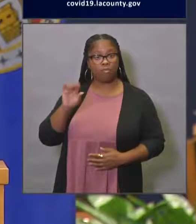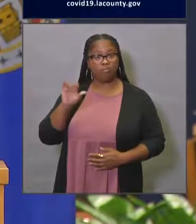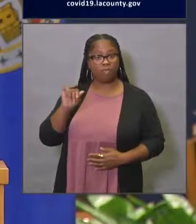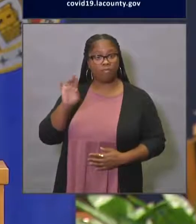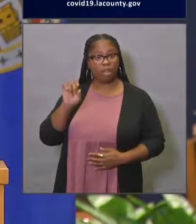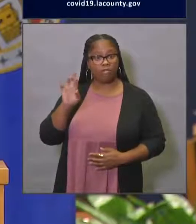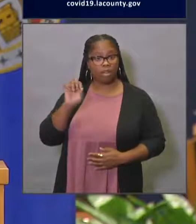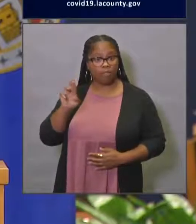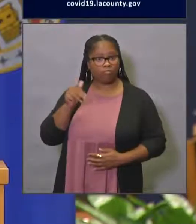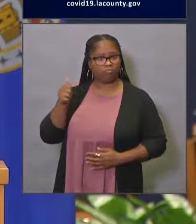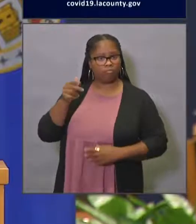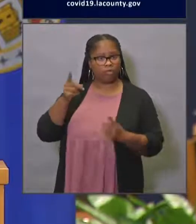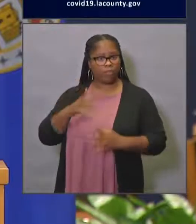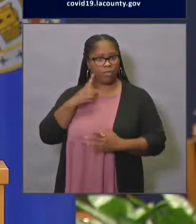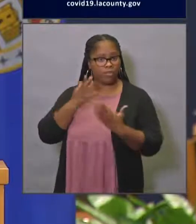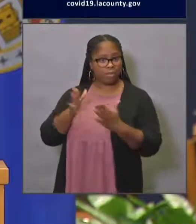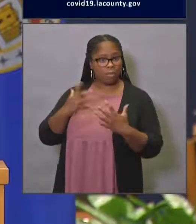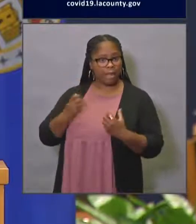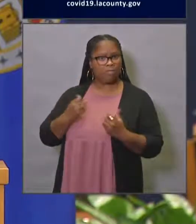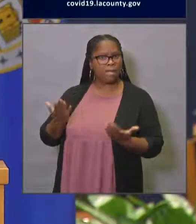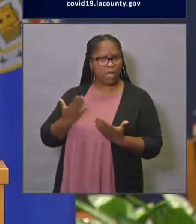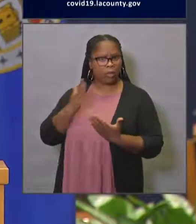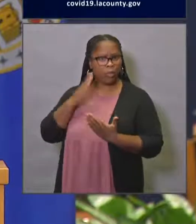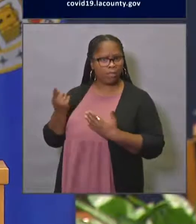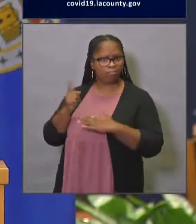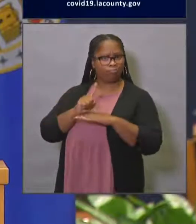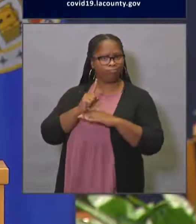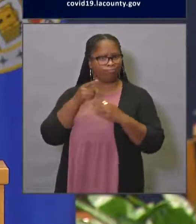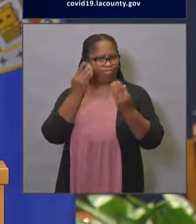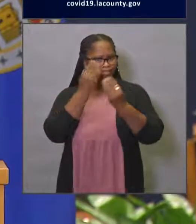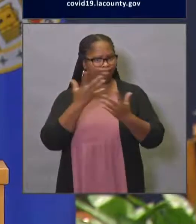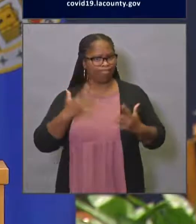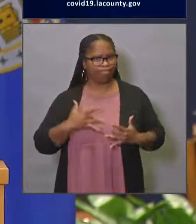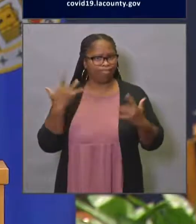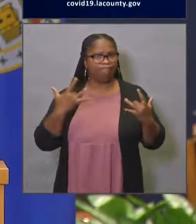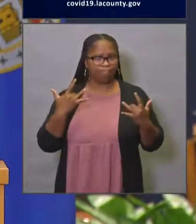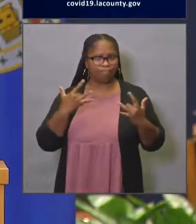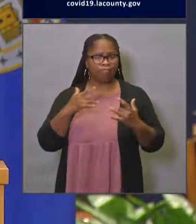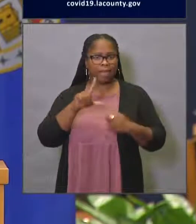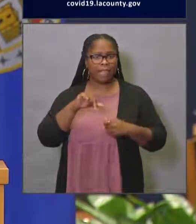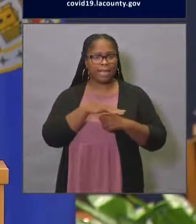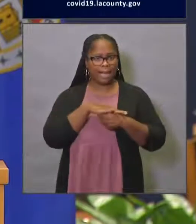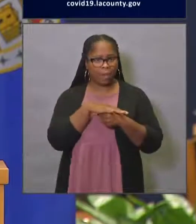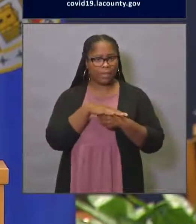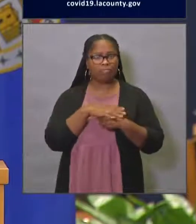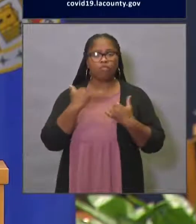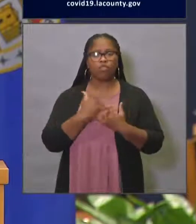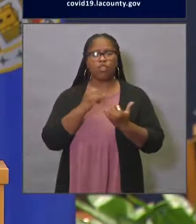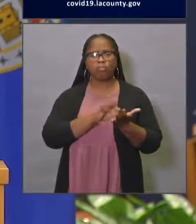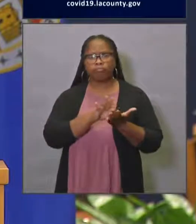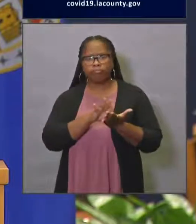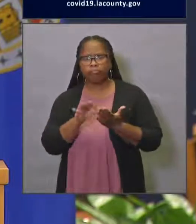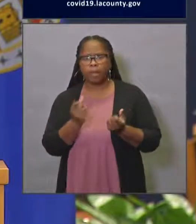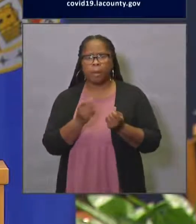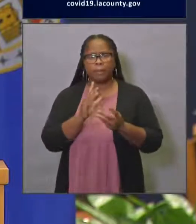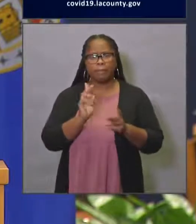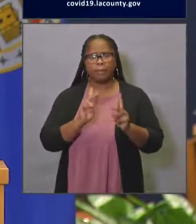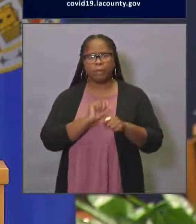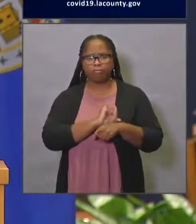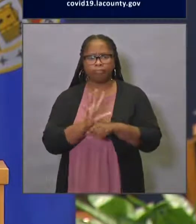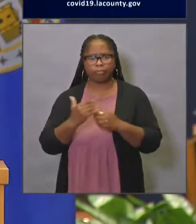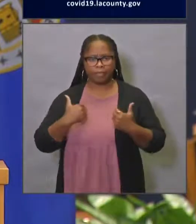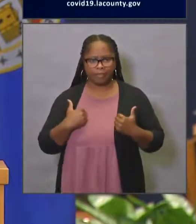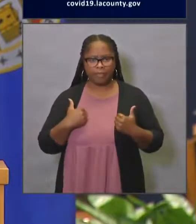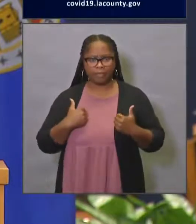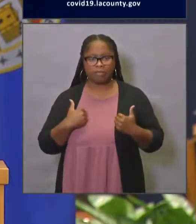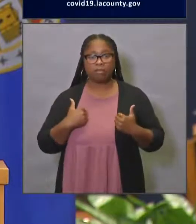to update on the latest trends in Los Angeles County and our current COVID-19 case counts. We continue to slowly ease